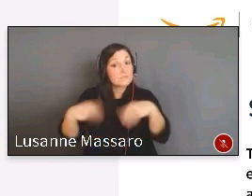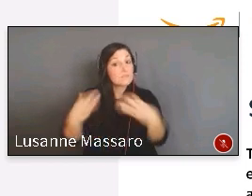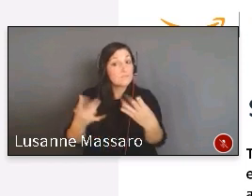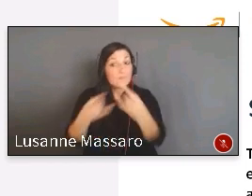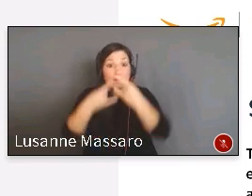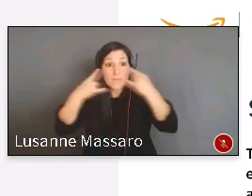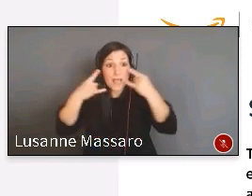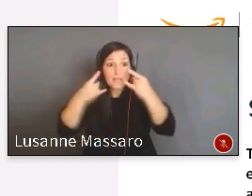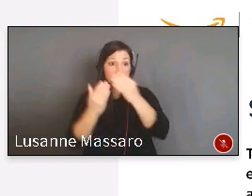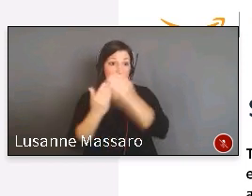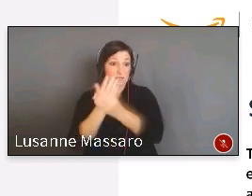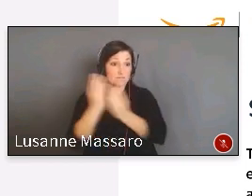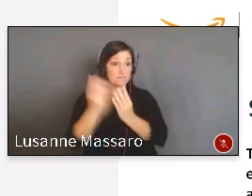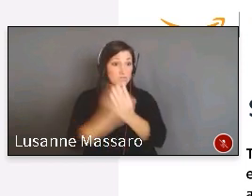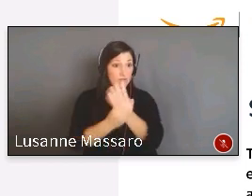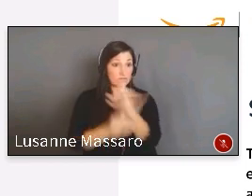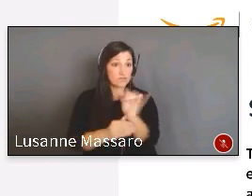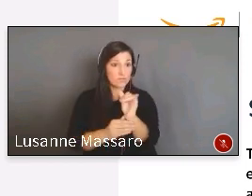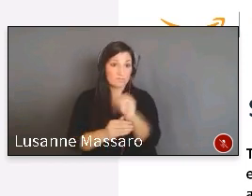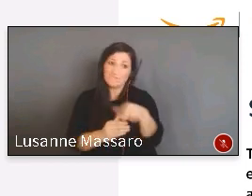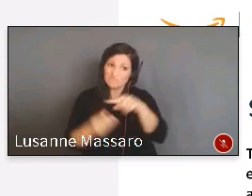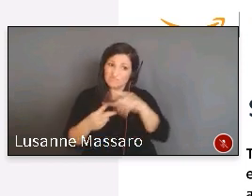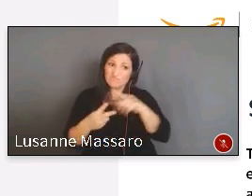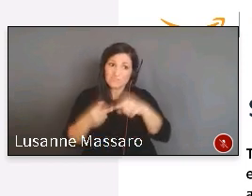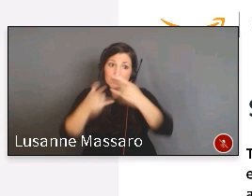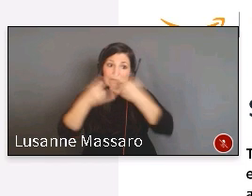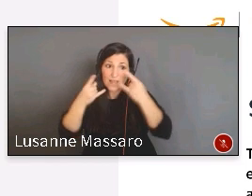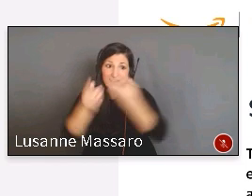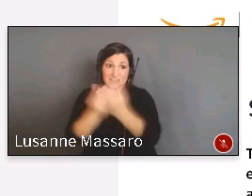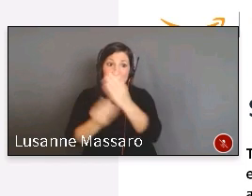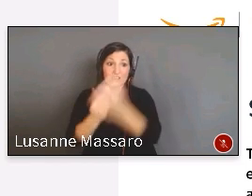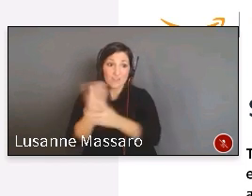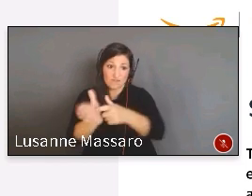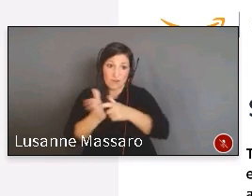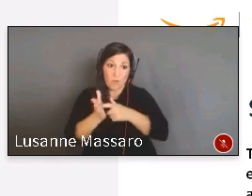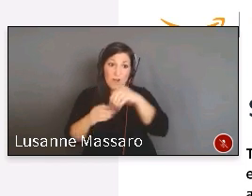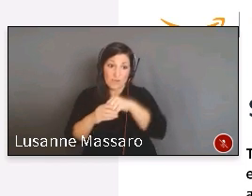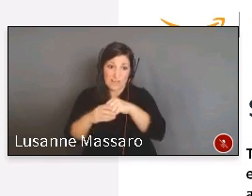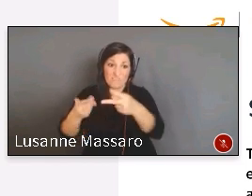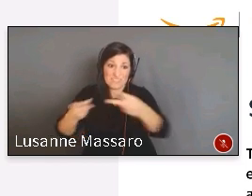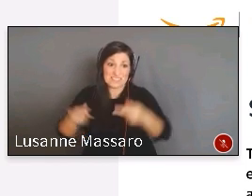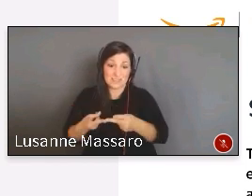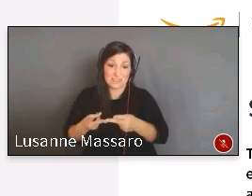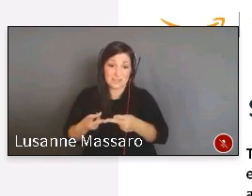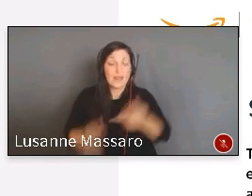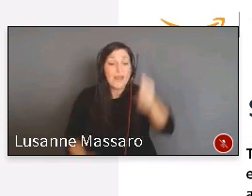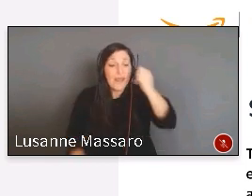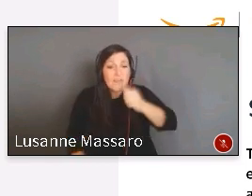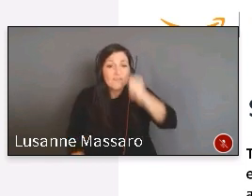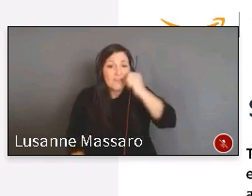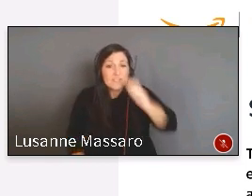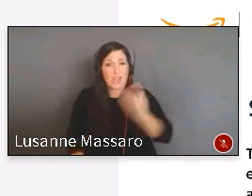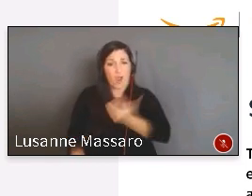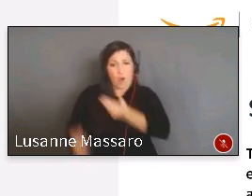in our facilities. Our procedures are reviewed daily and are modified as needed to ensure that